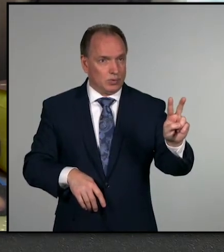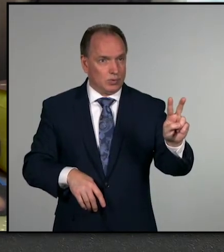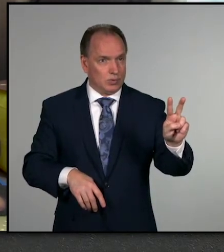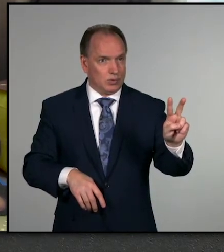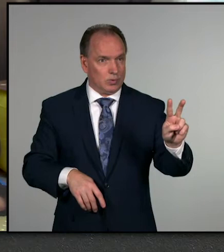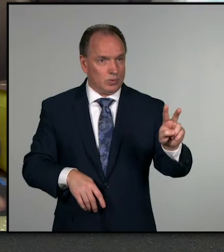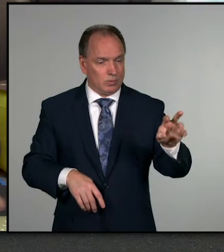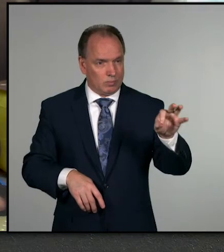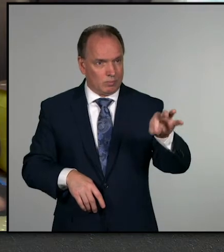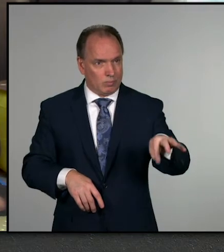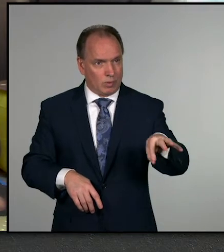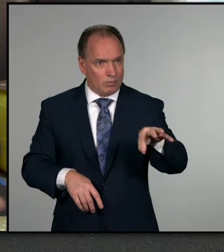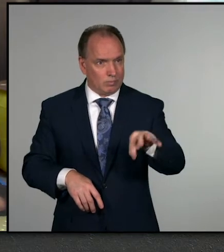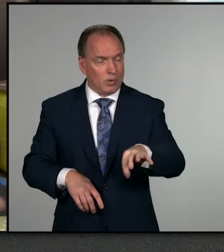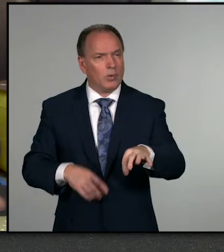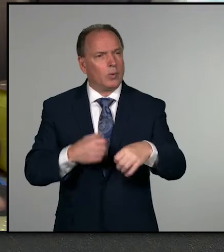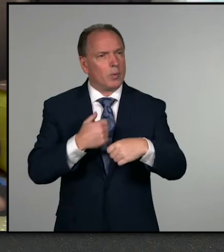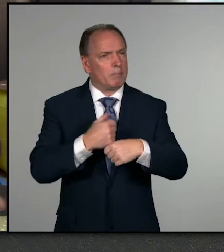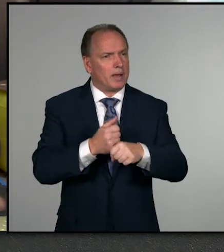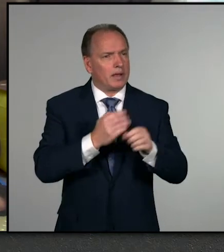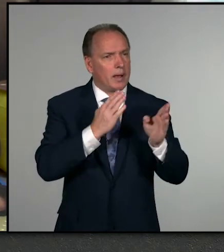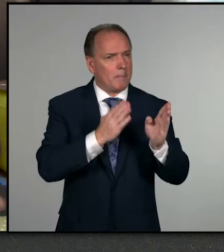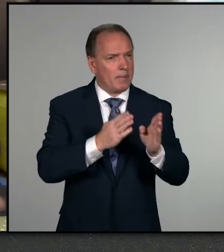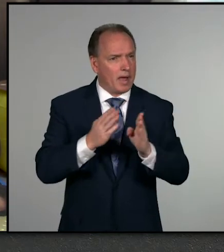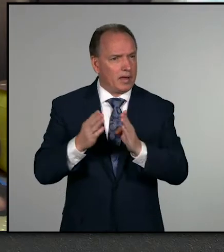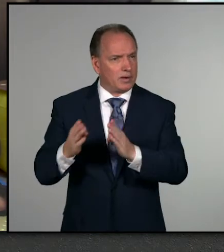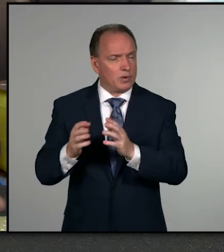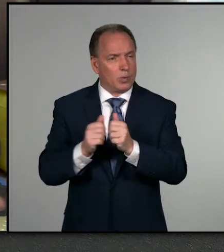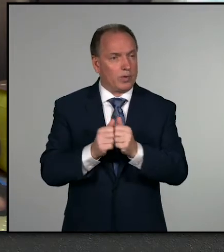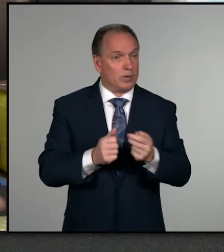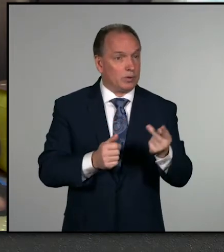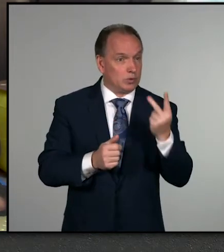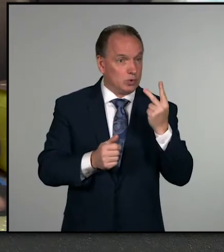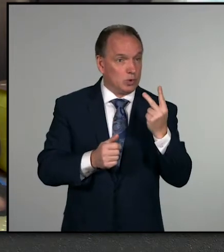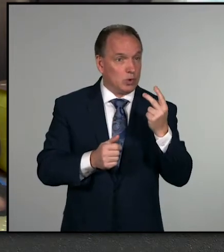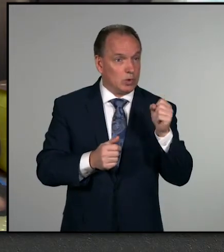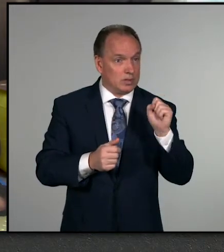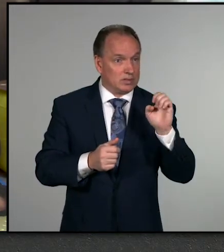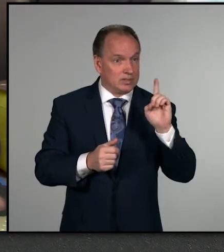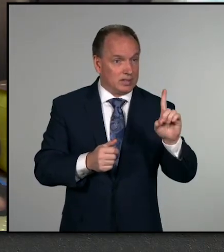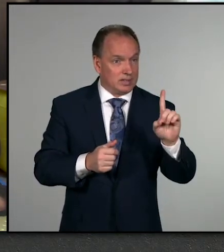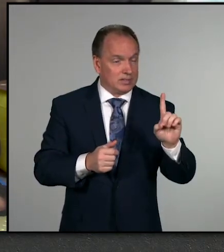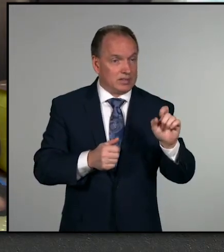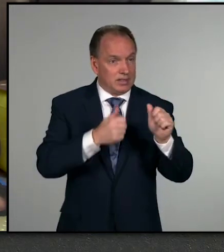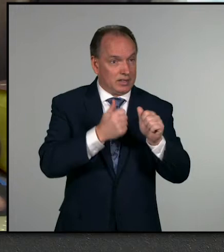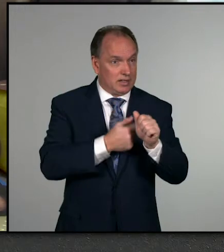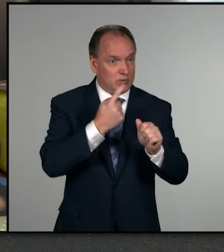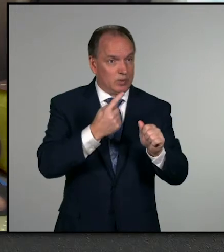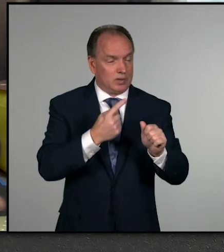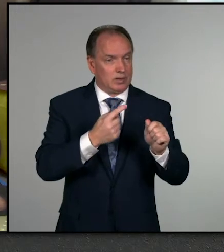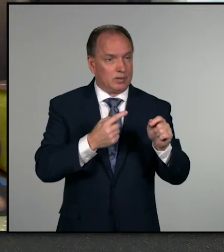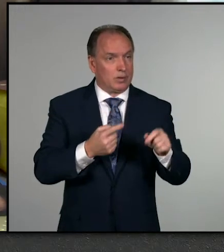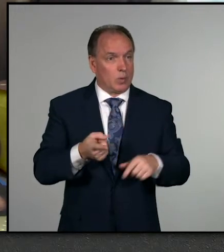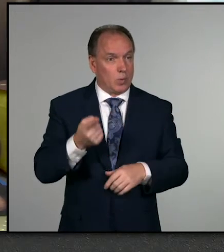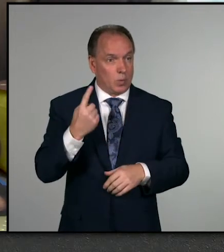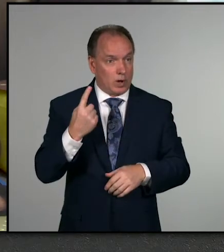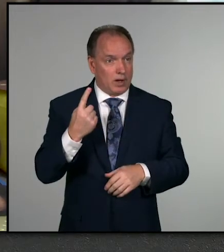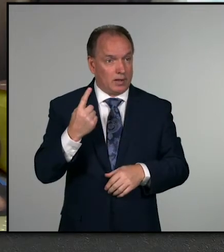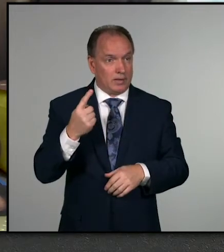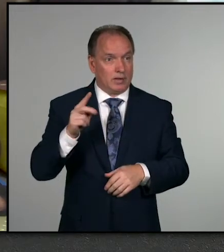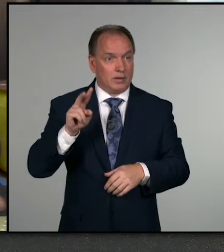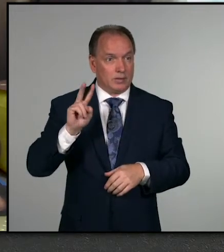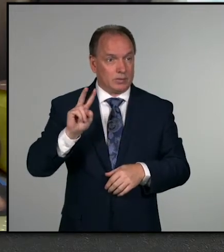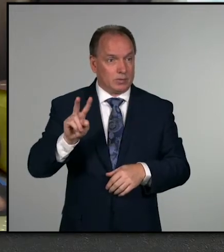1, 2. We're making a pattern with 2 seeds in each one, kind of, huh? Ready?